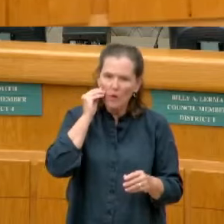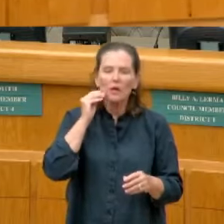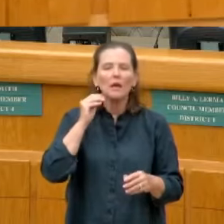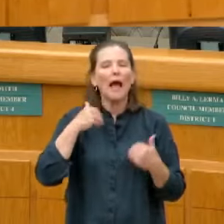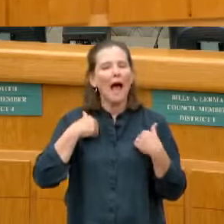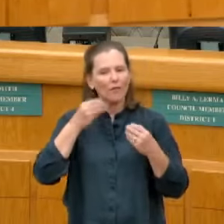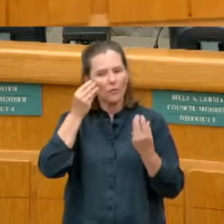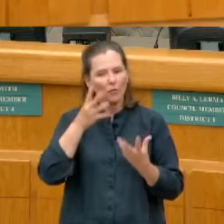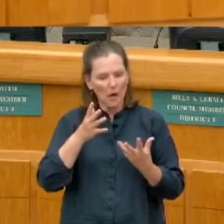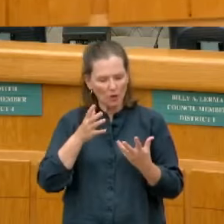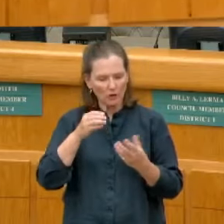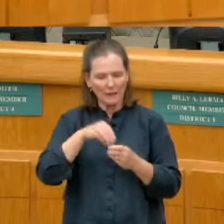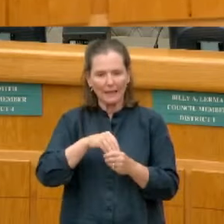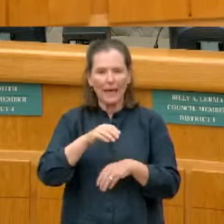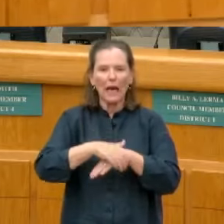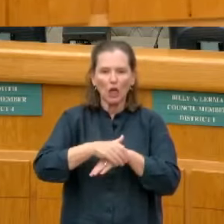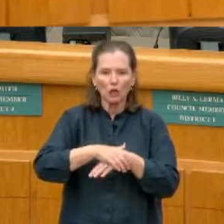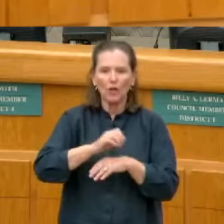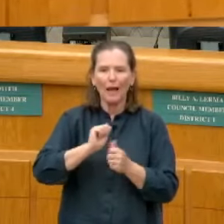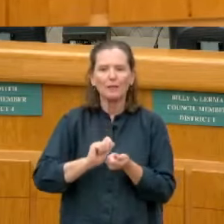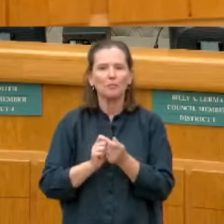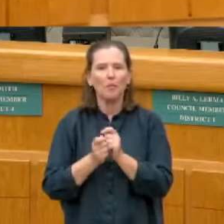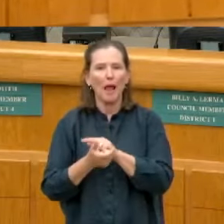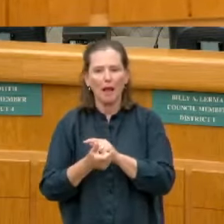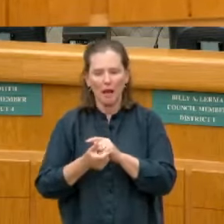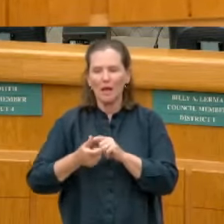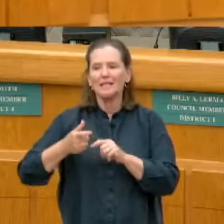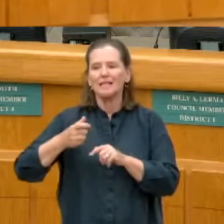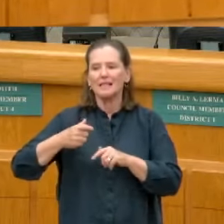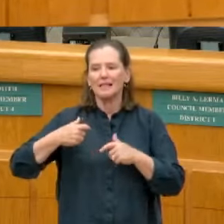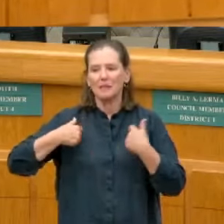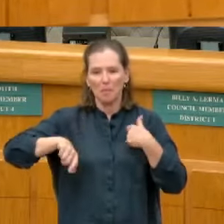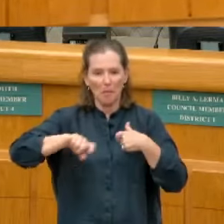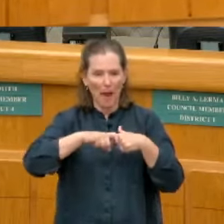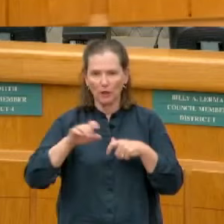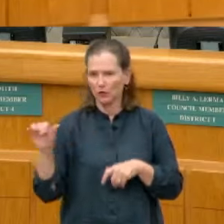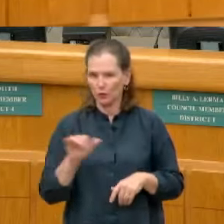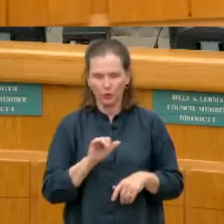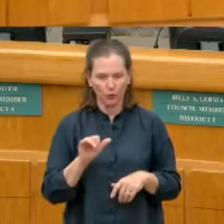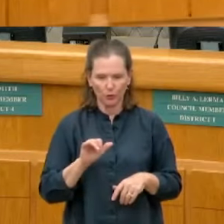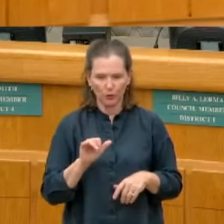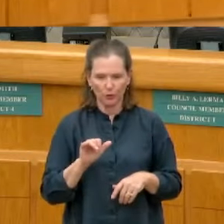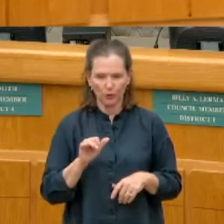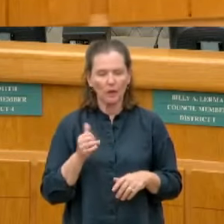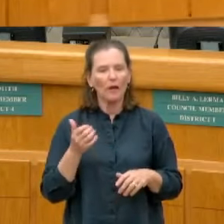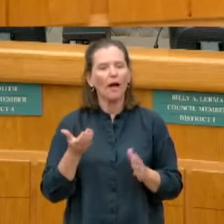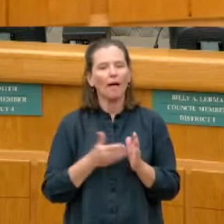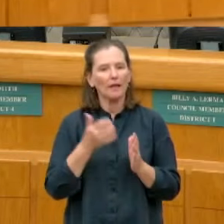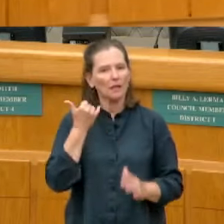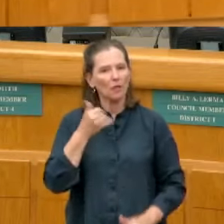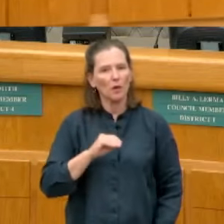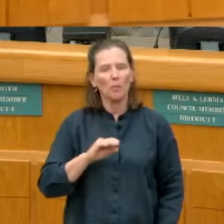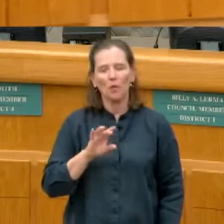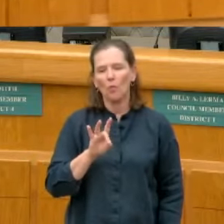know Gabby's going to translate it, but that important number is 1-800-742-5990.